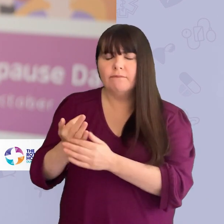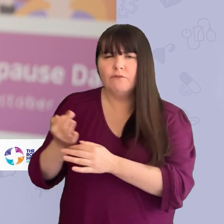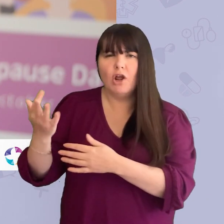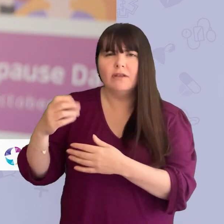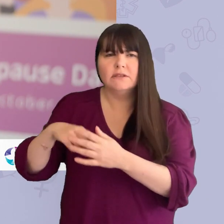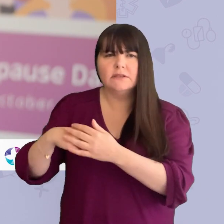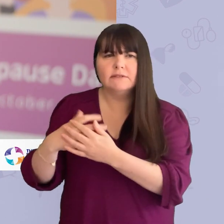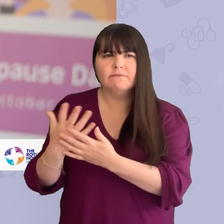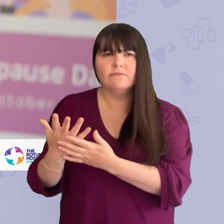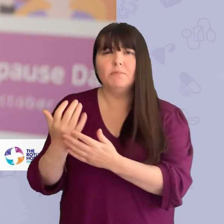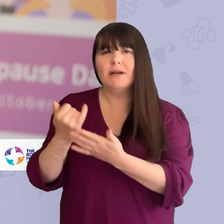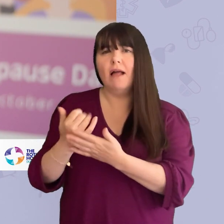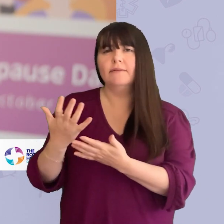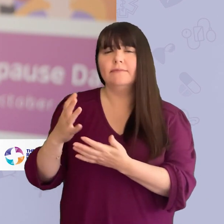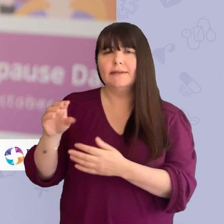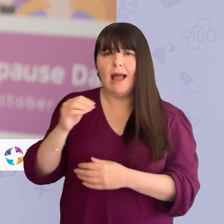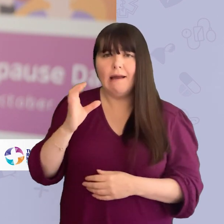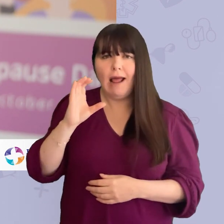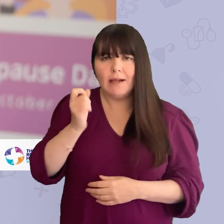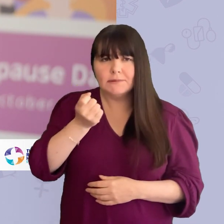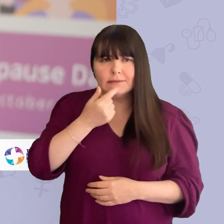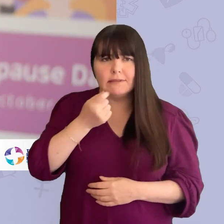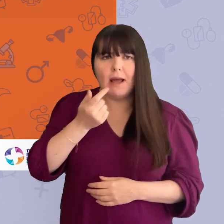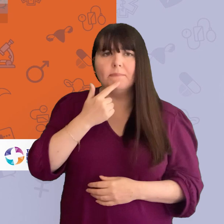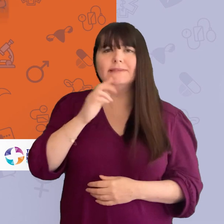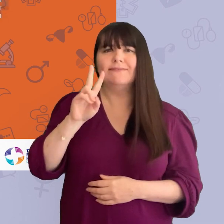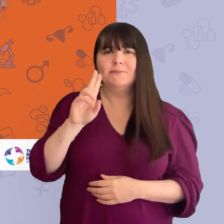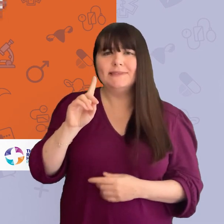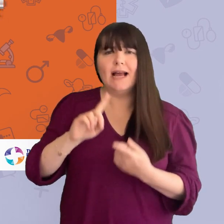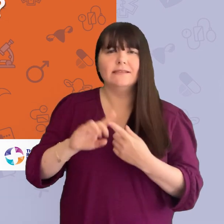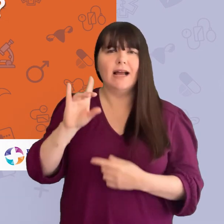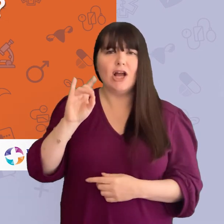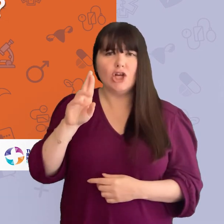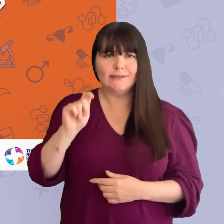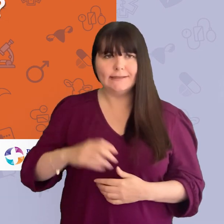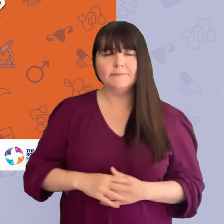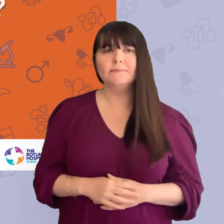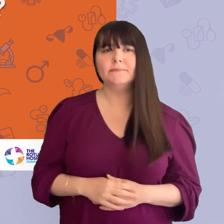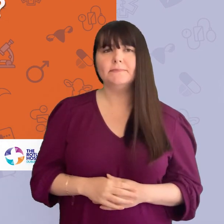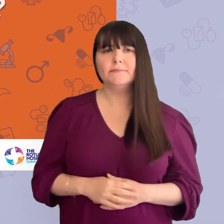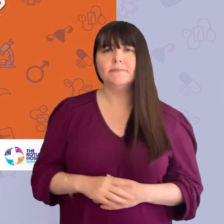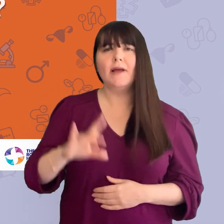vitamin D, bisphosphonates, or HRT.